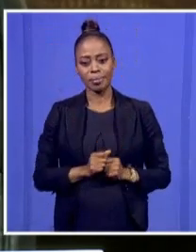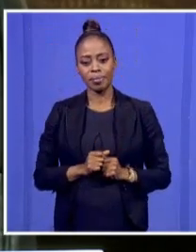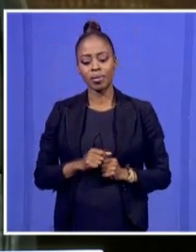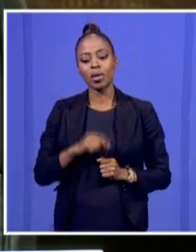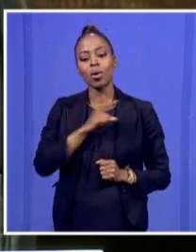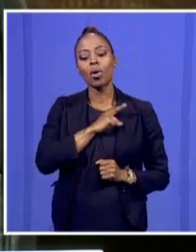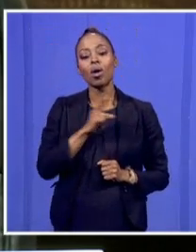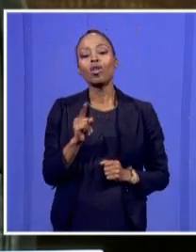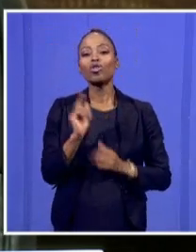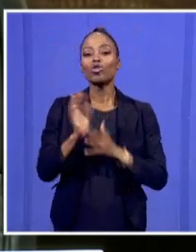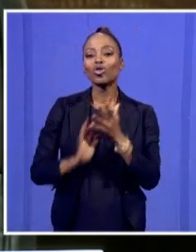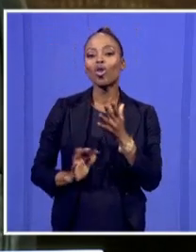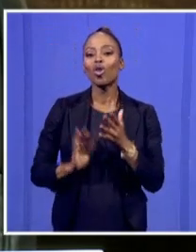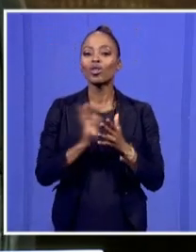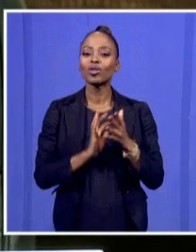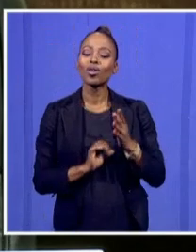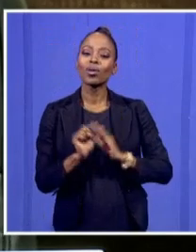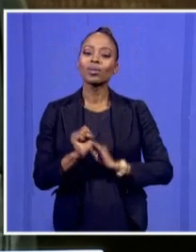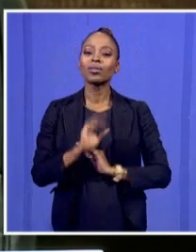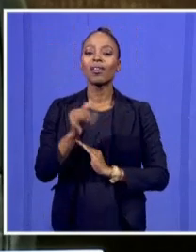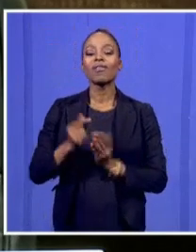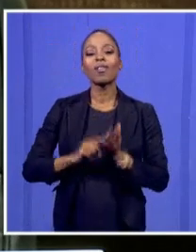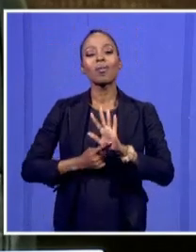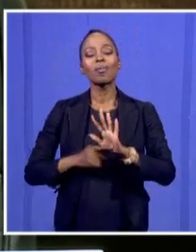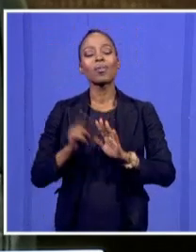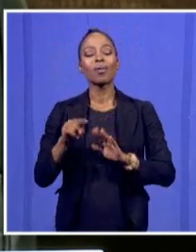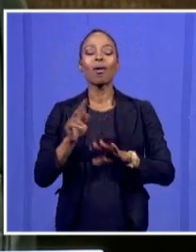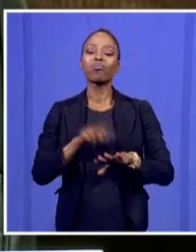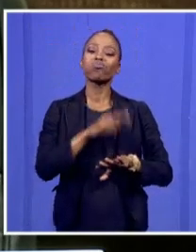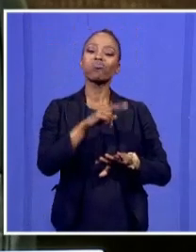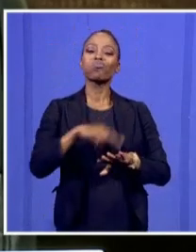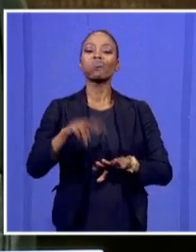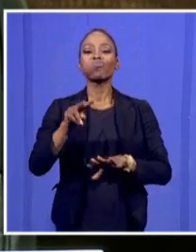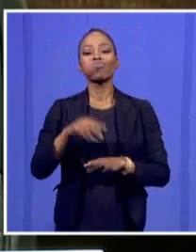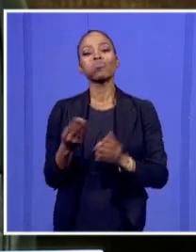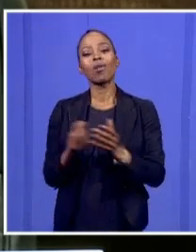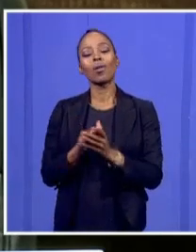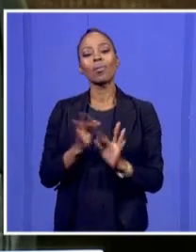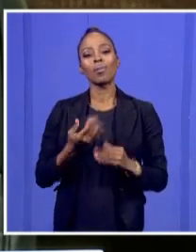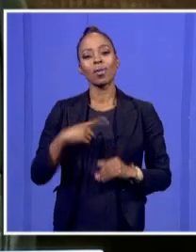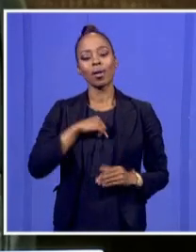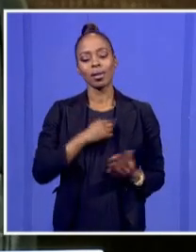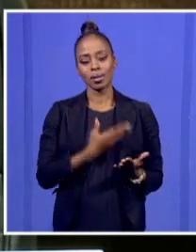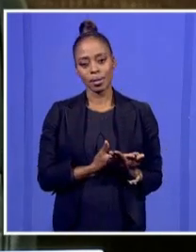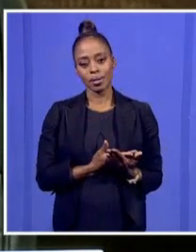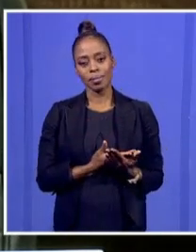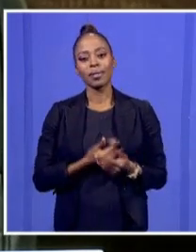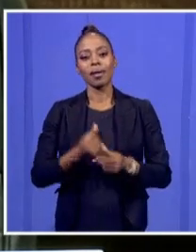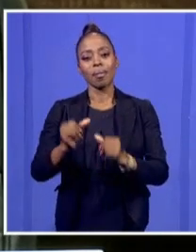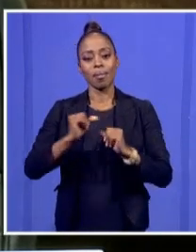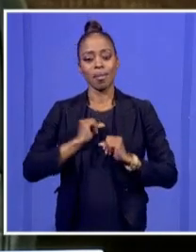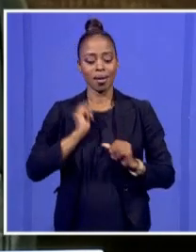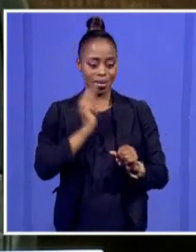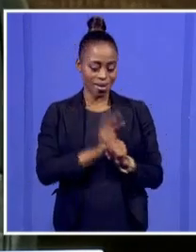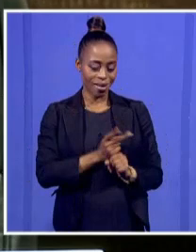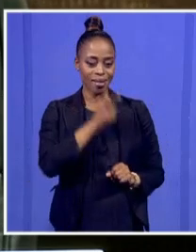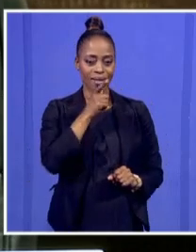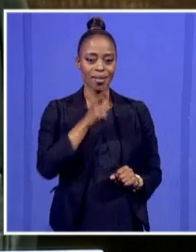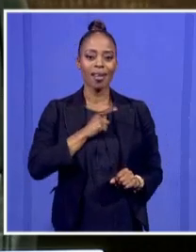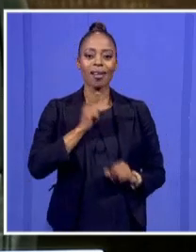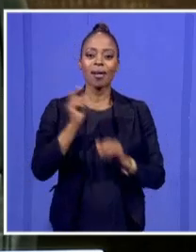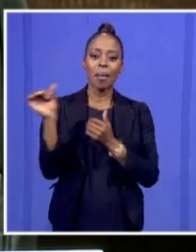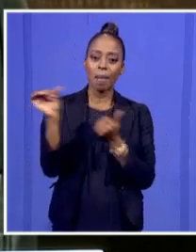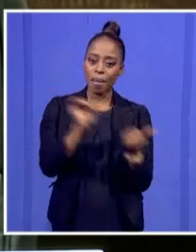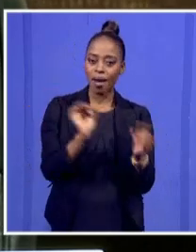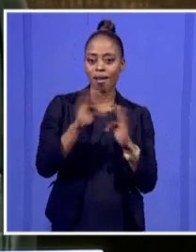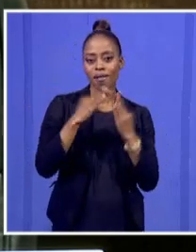South African story, or dance along with our music. And come back with your